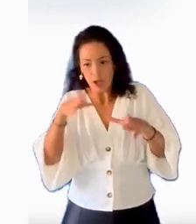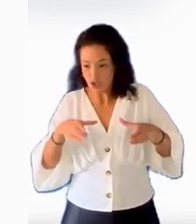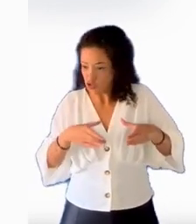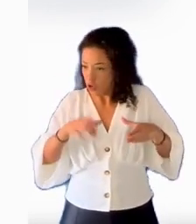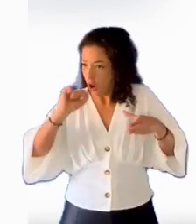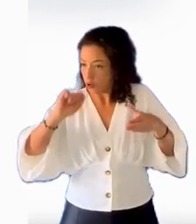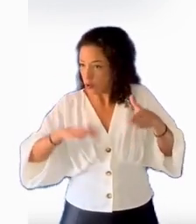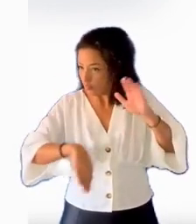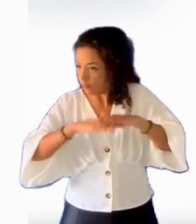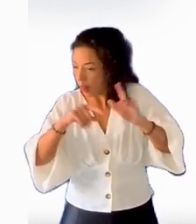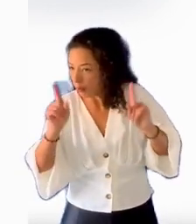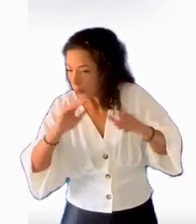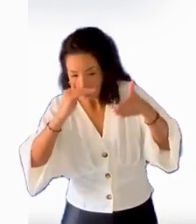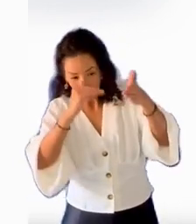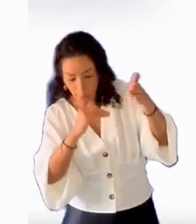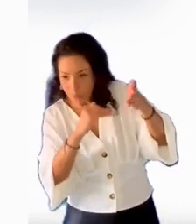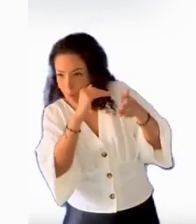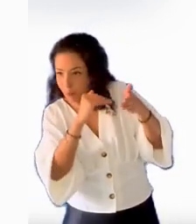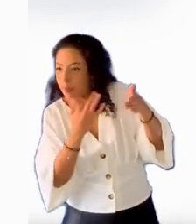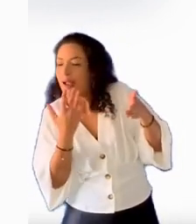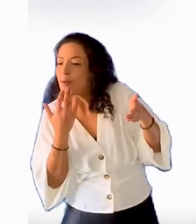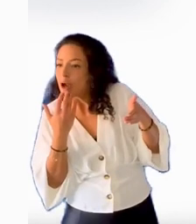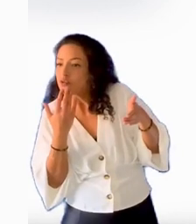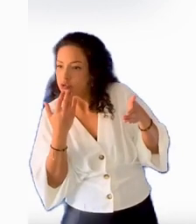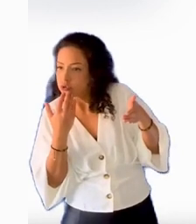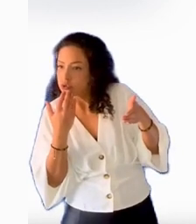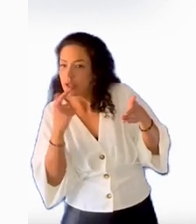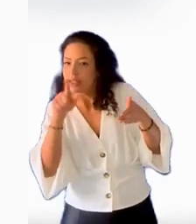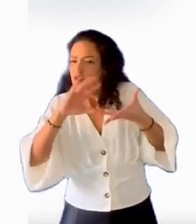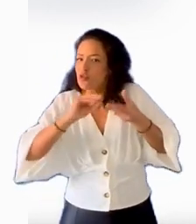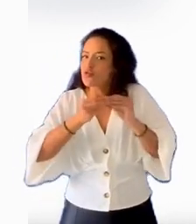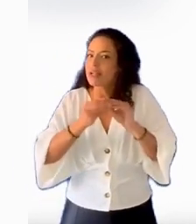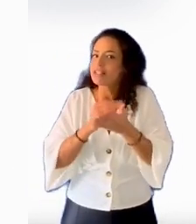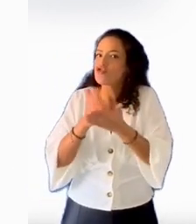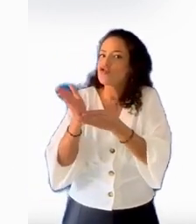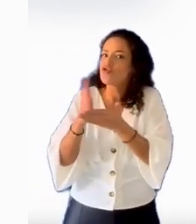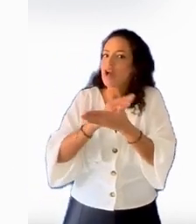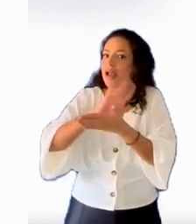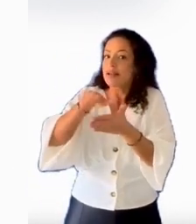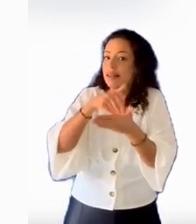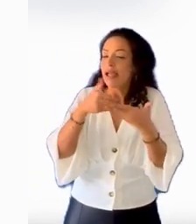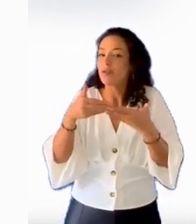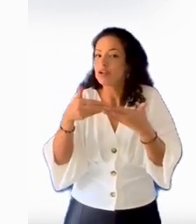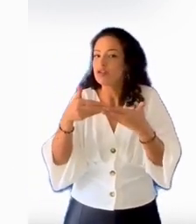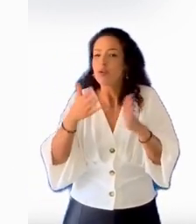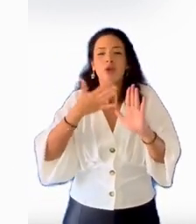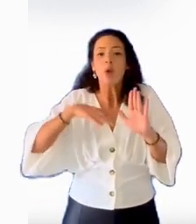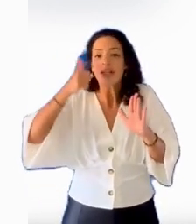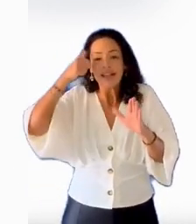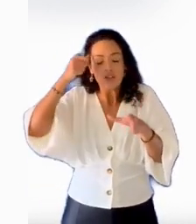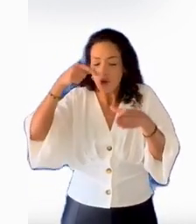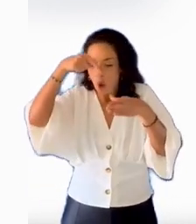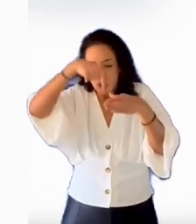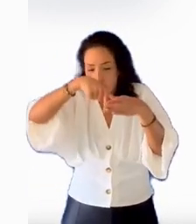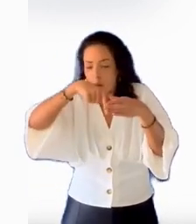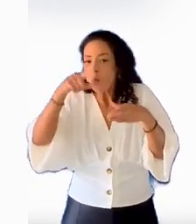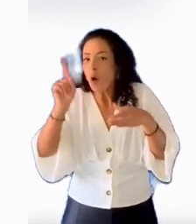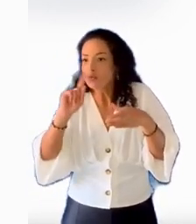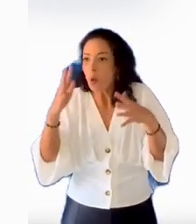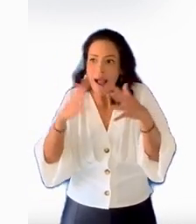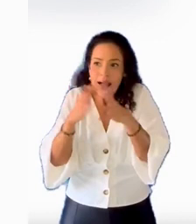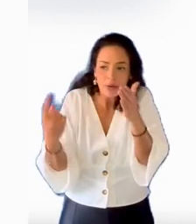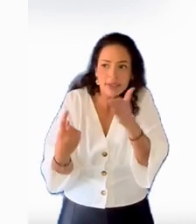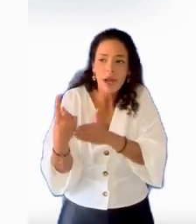useful for us, them, and those around them in creating a shared language. We do not need to know what's in their jars or how it ended up